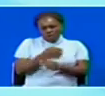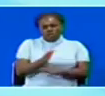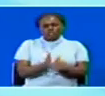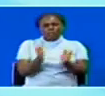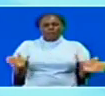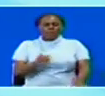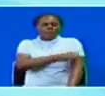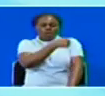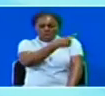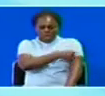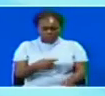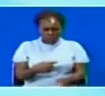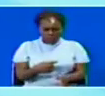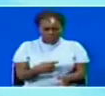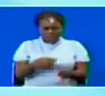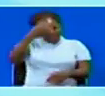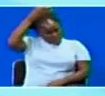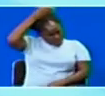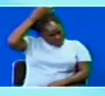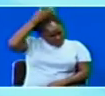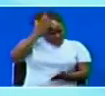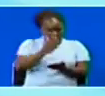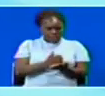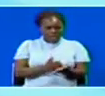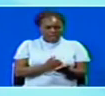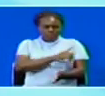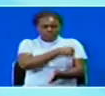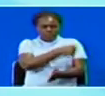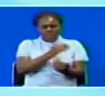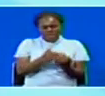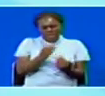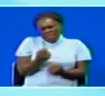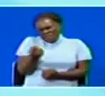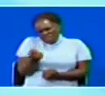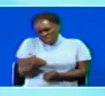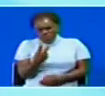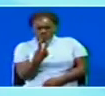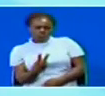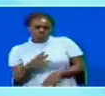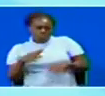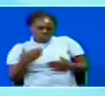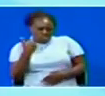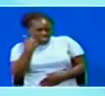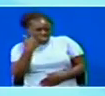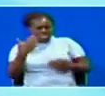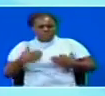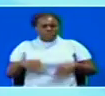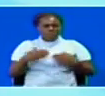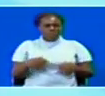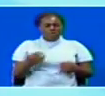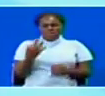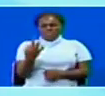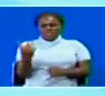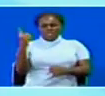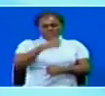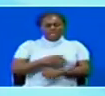public health institutions, with nurses in some hospitals attending to as few as 2 patients throughout the past 3